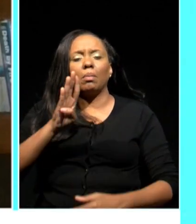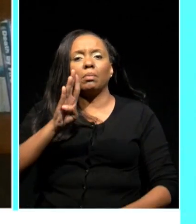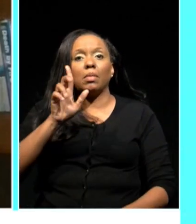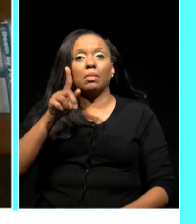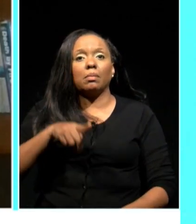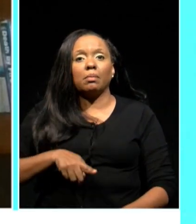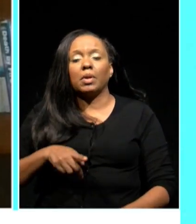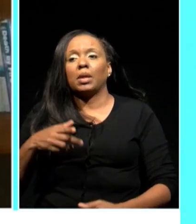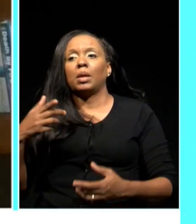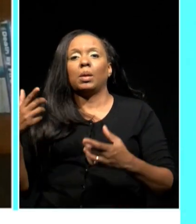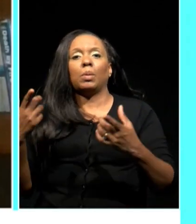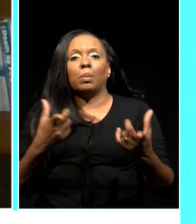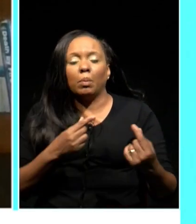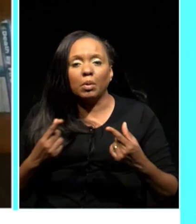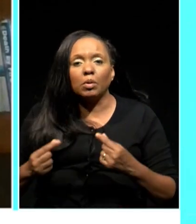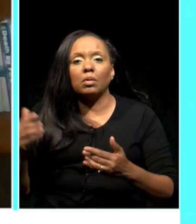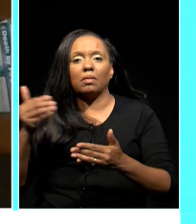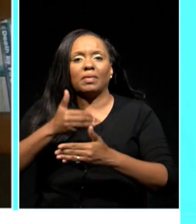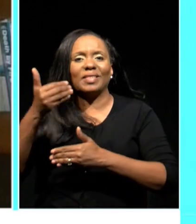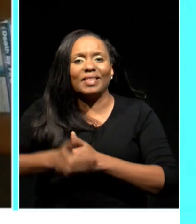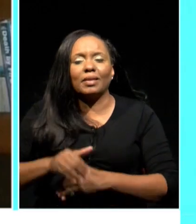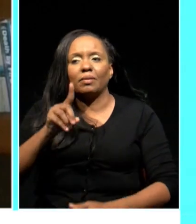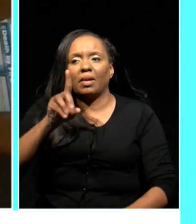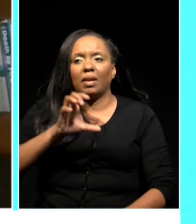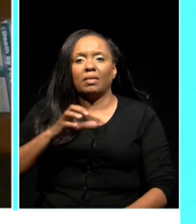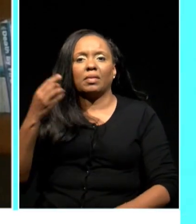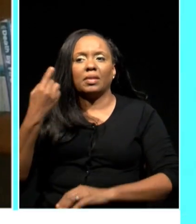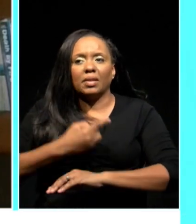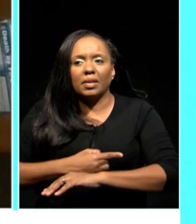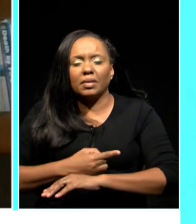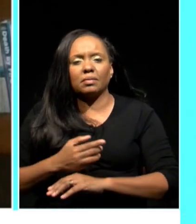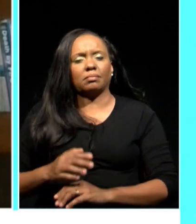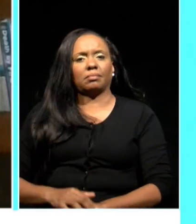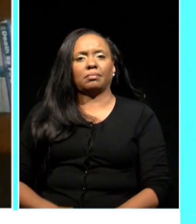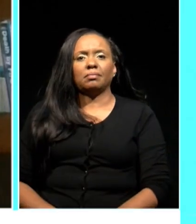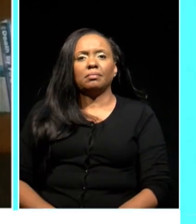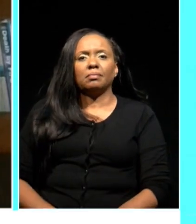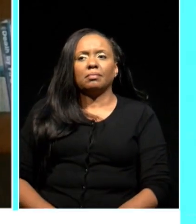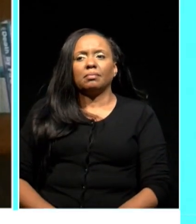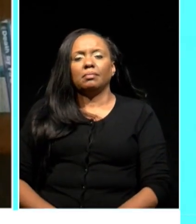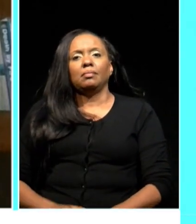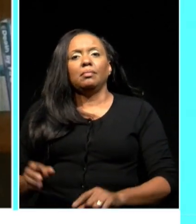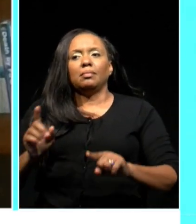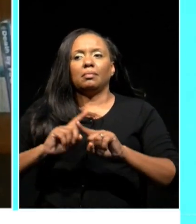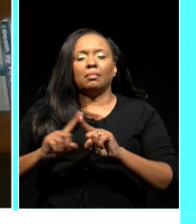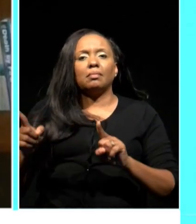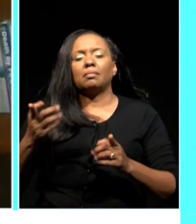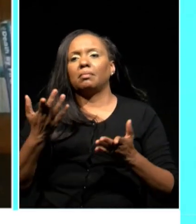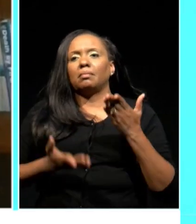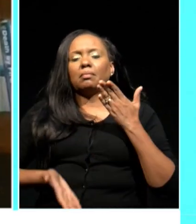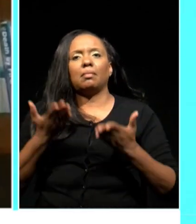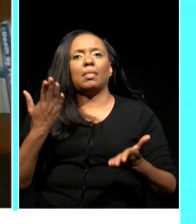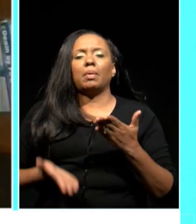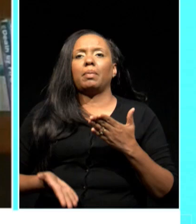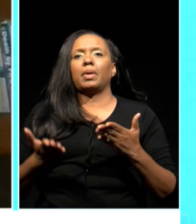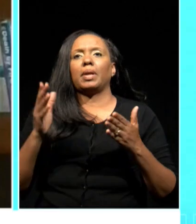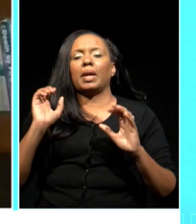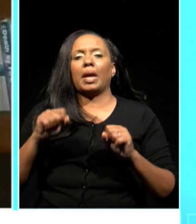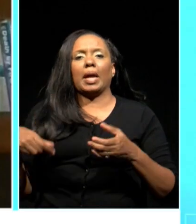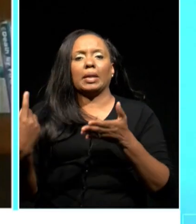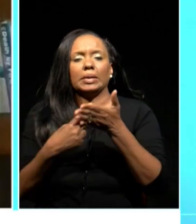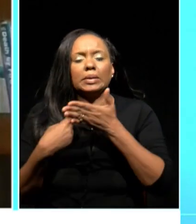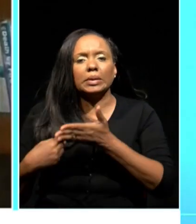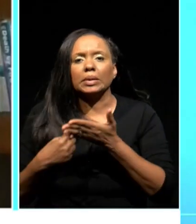looking at roughly a 15 to 20-year cycle. Normally you have those 10-year cycles, but you have a 15 to 20-year cycle now, which means